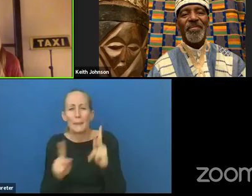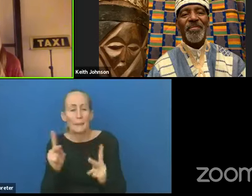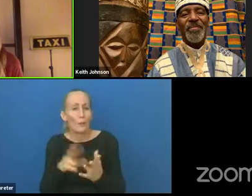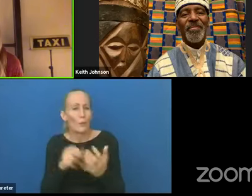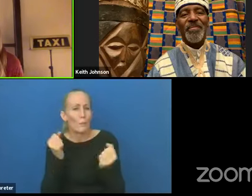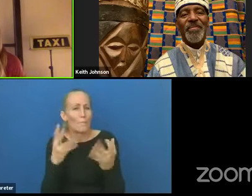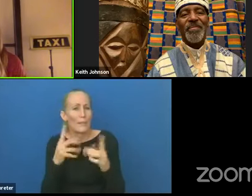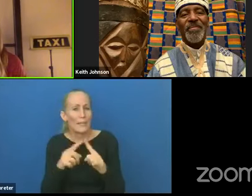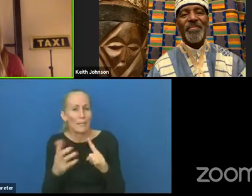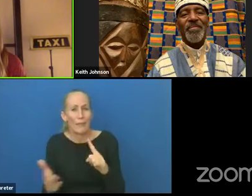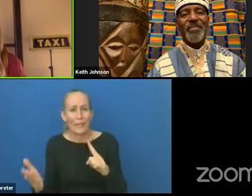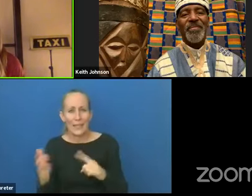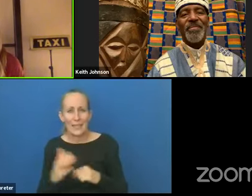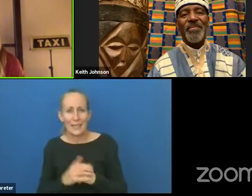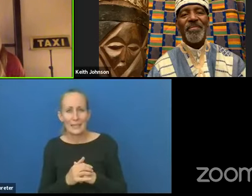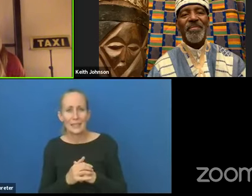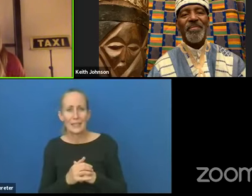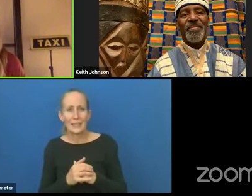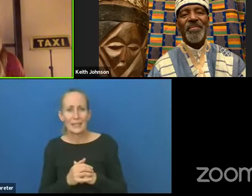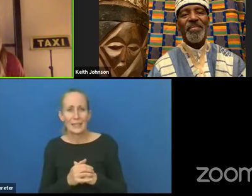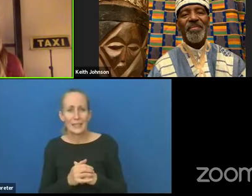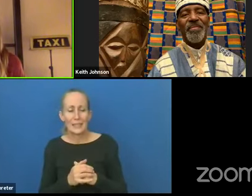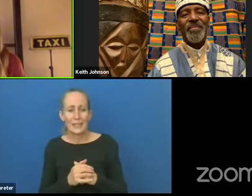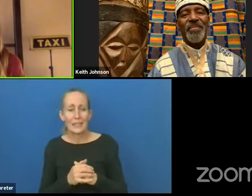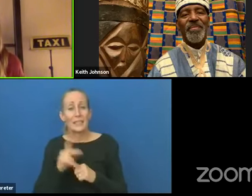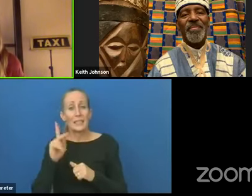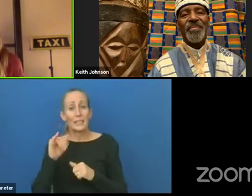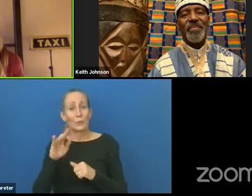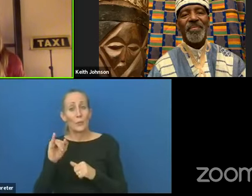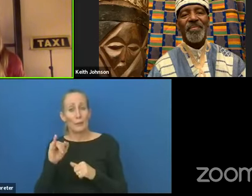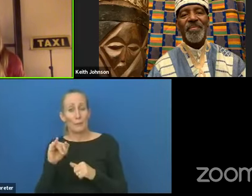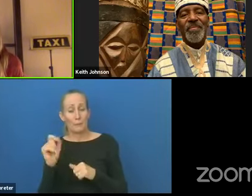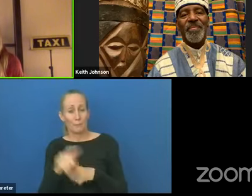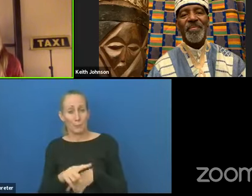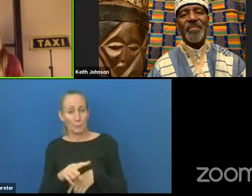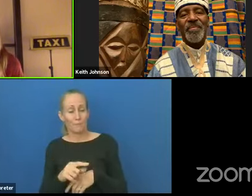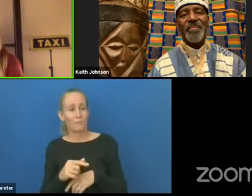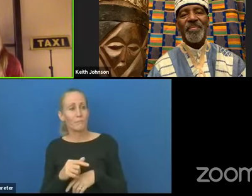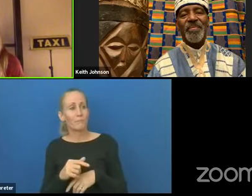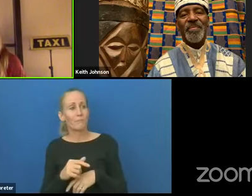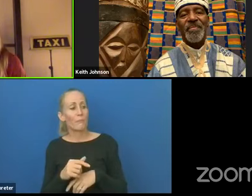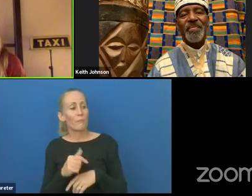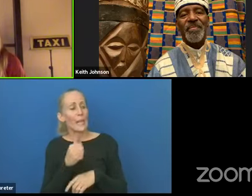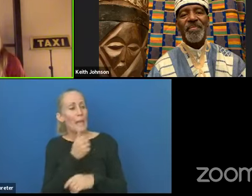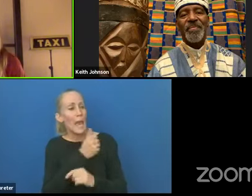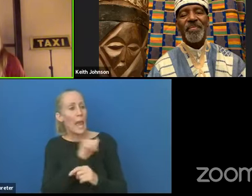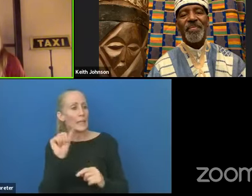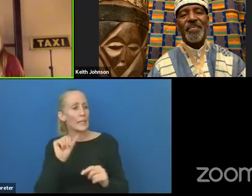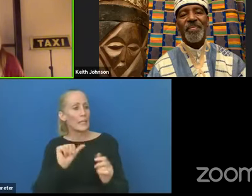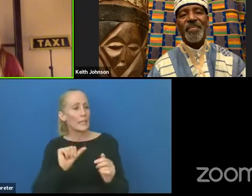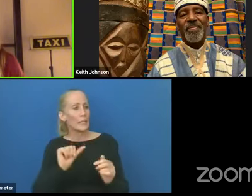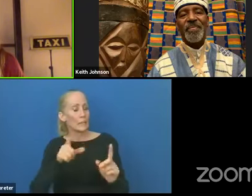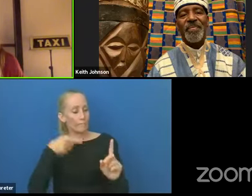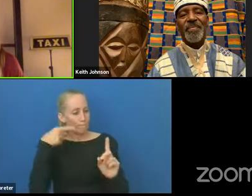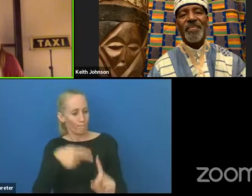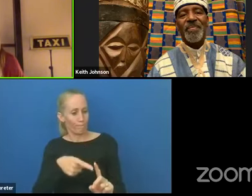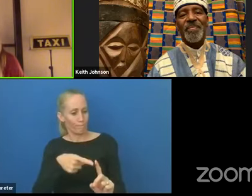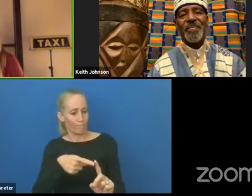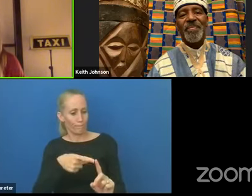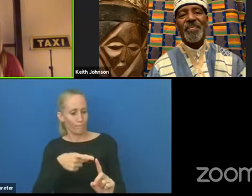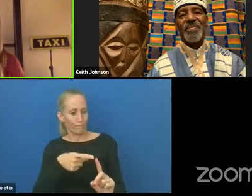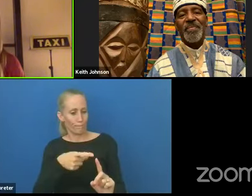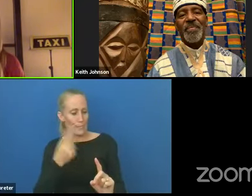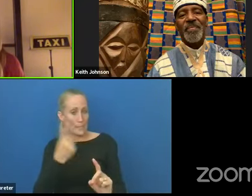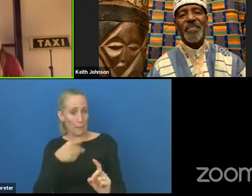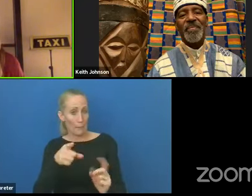On that note, is there anything that any particular lesson that you feel like one of